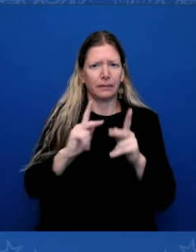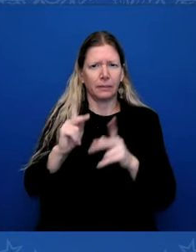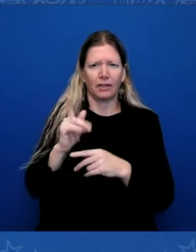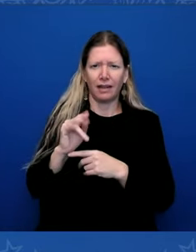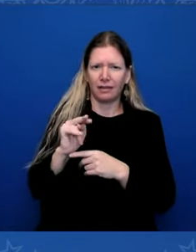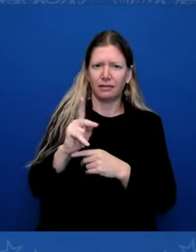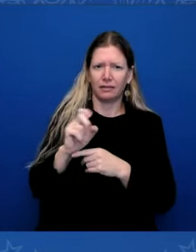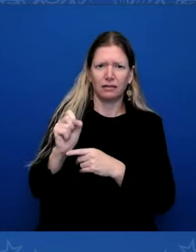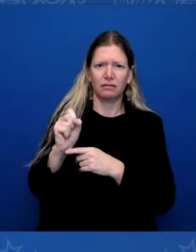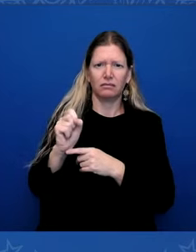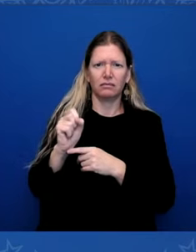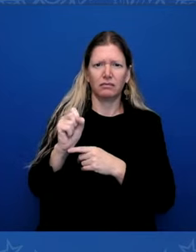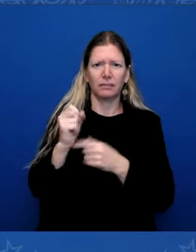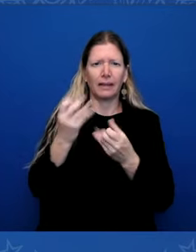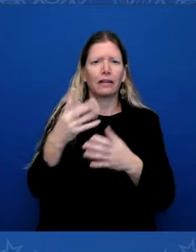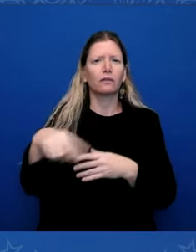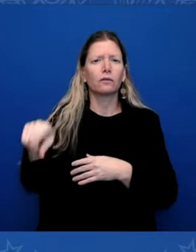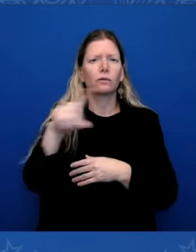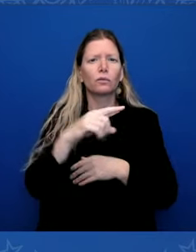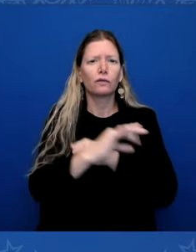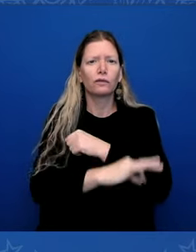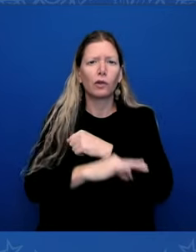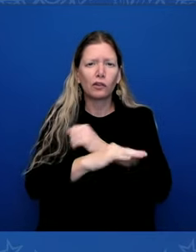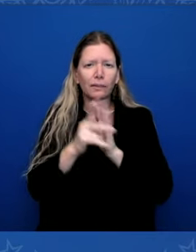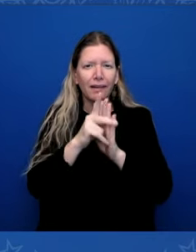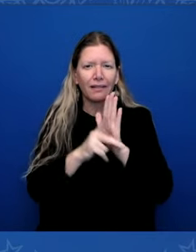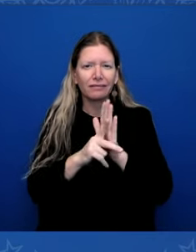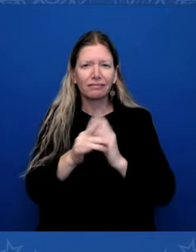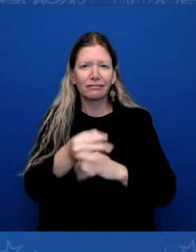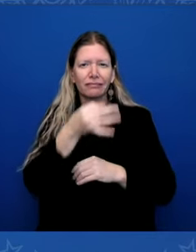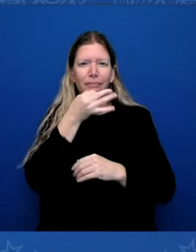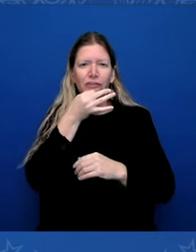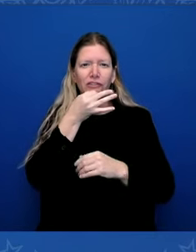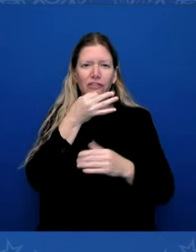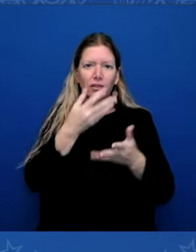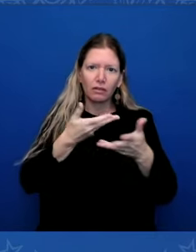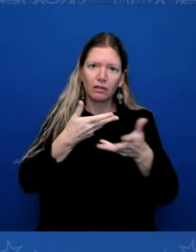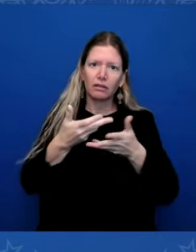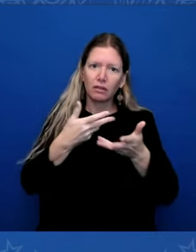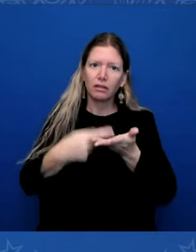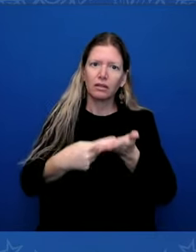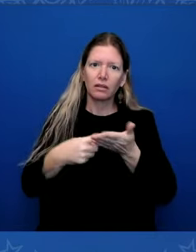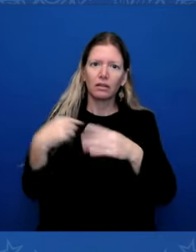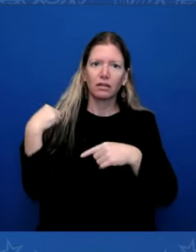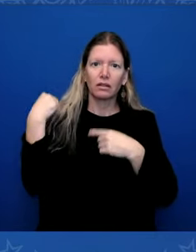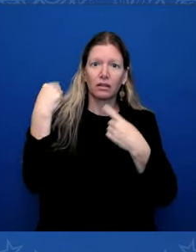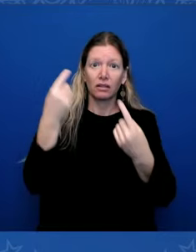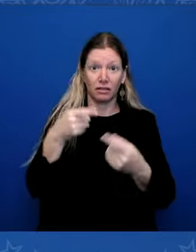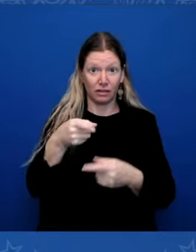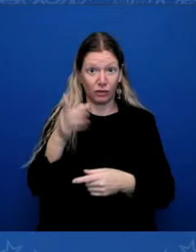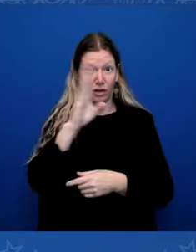everyone was preoccupied with the notion of global warming? Not a joke. Did you ever think that?